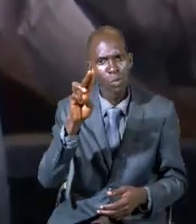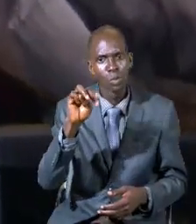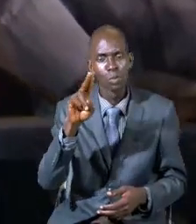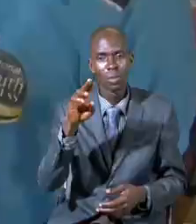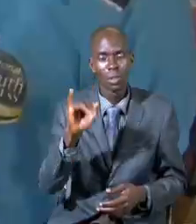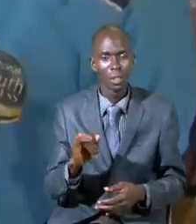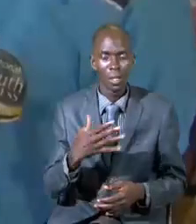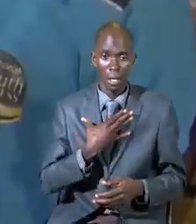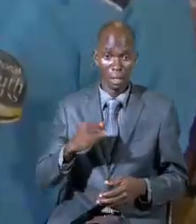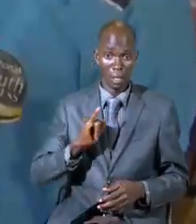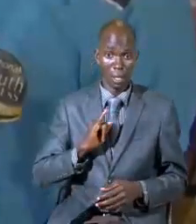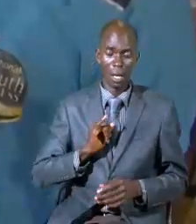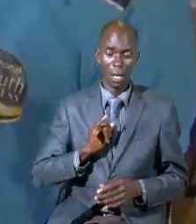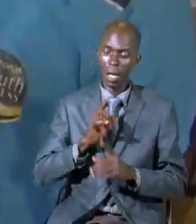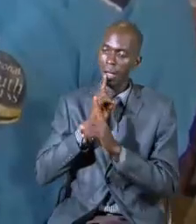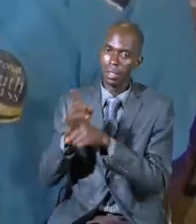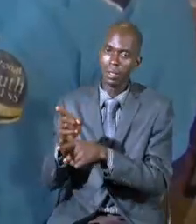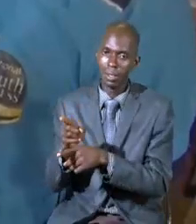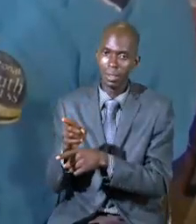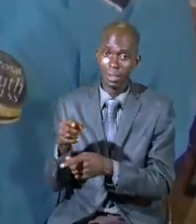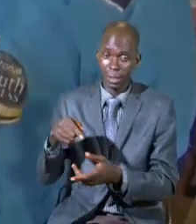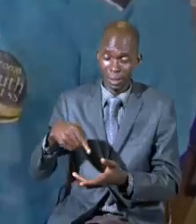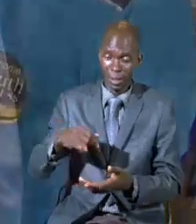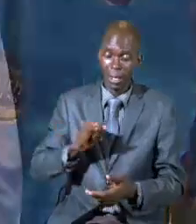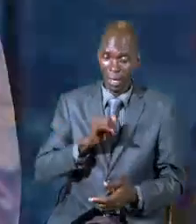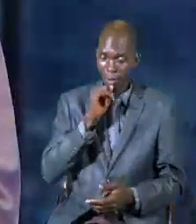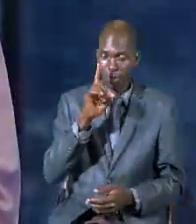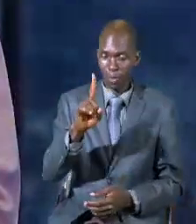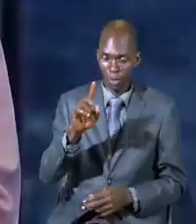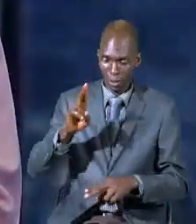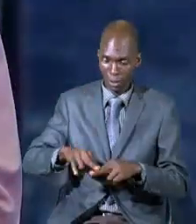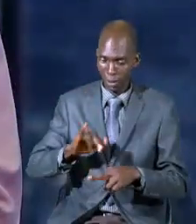sir, it's the one sitting before you now.